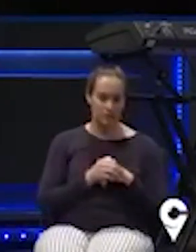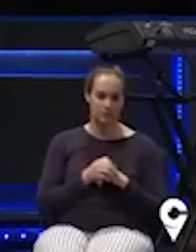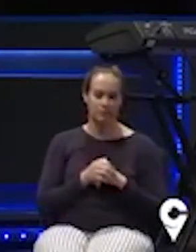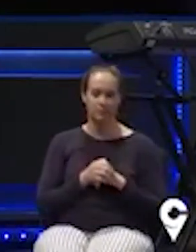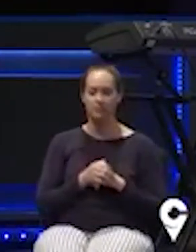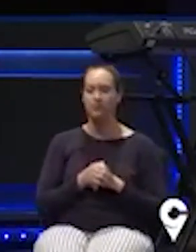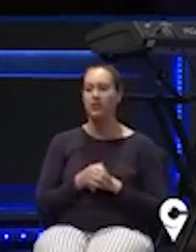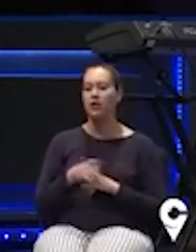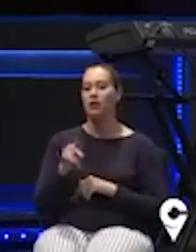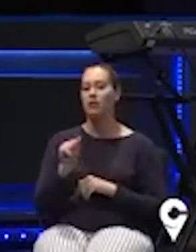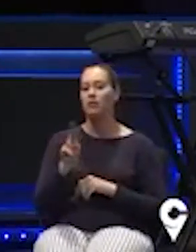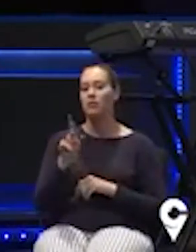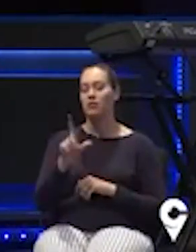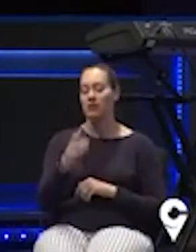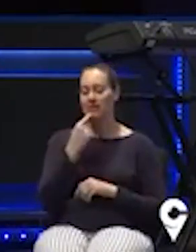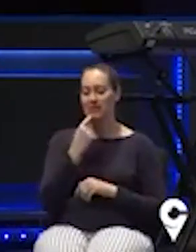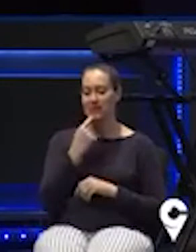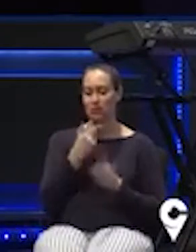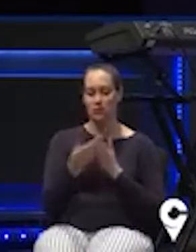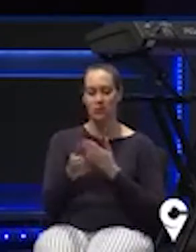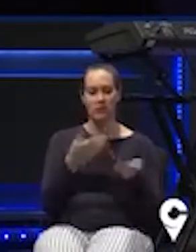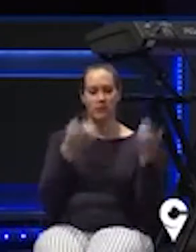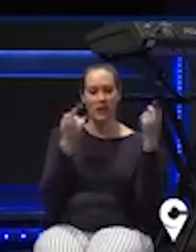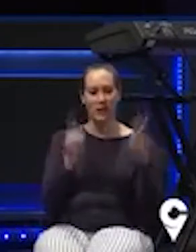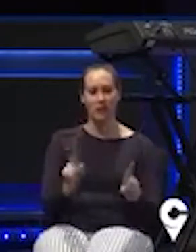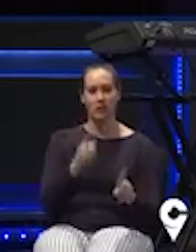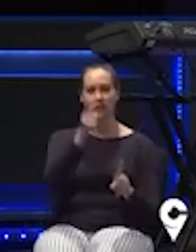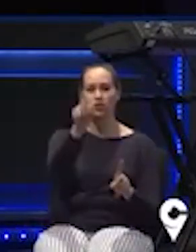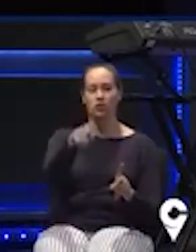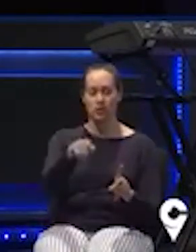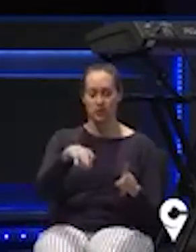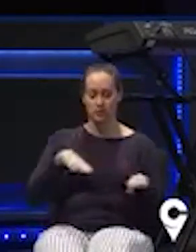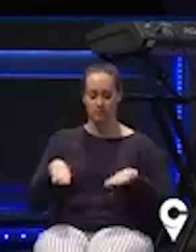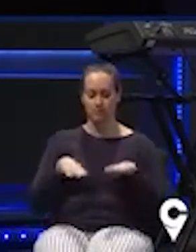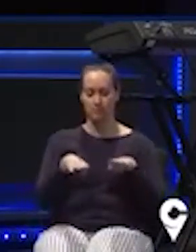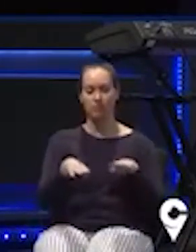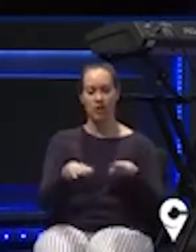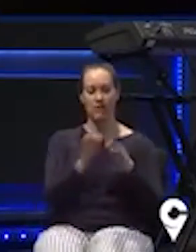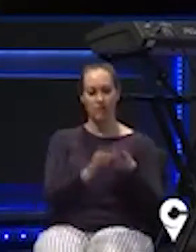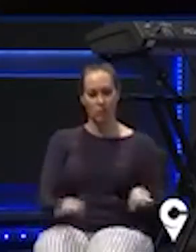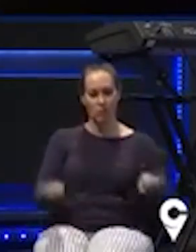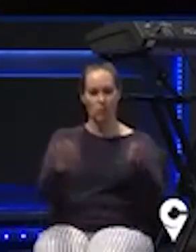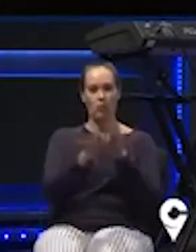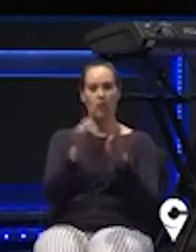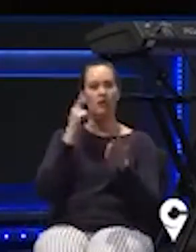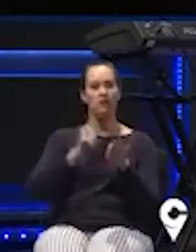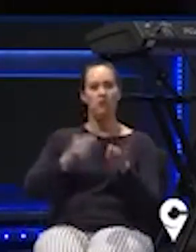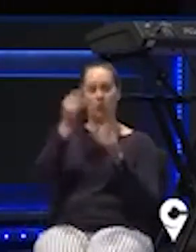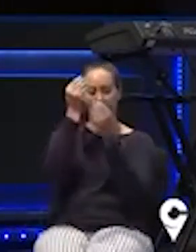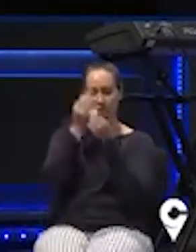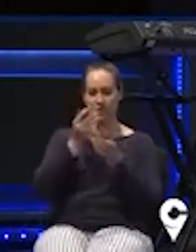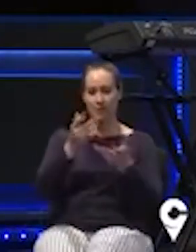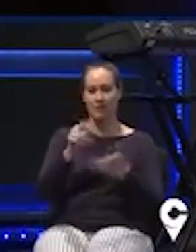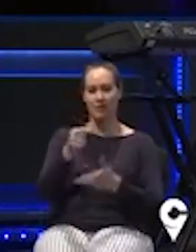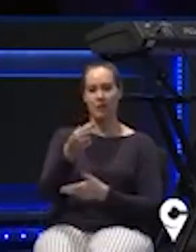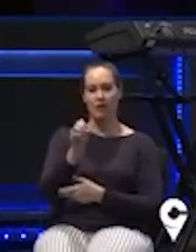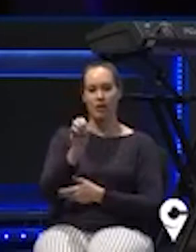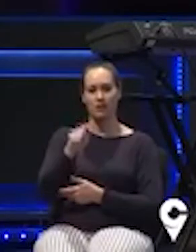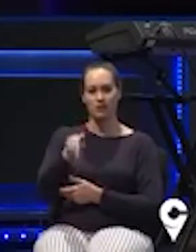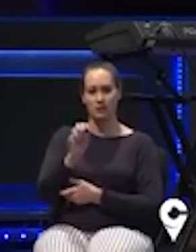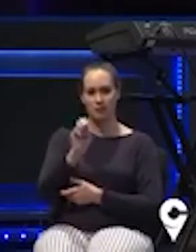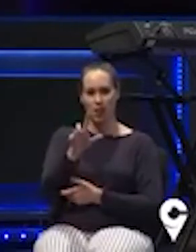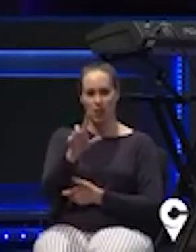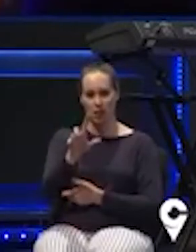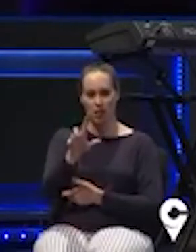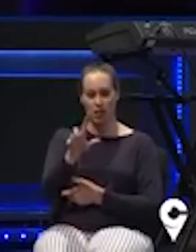whatever happens, conduct yourselves in a manner worthy of the gospel. And one of the ways that we conduct ourselves worthy of